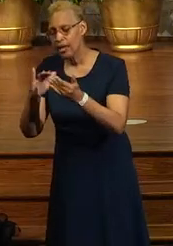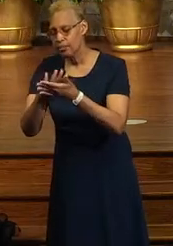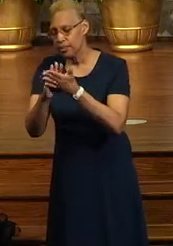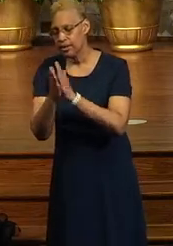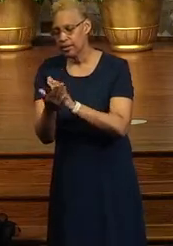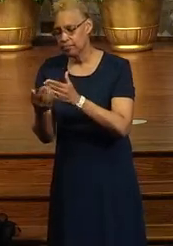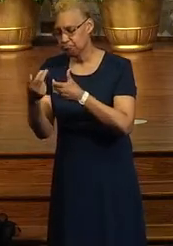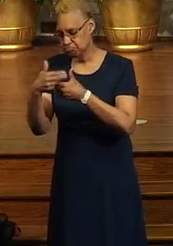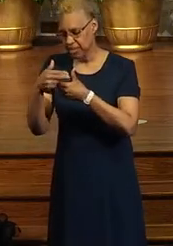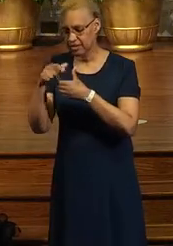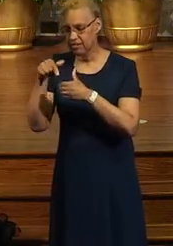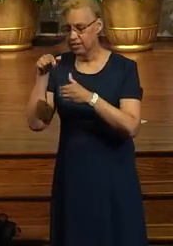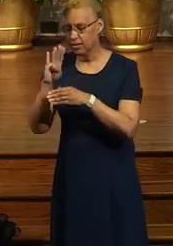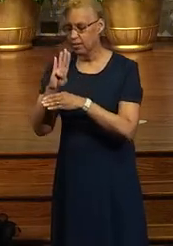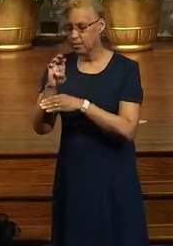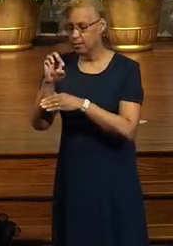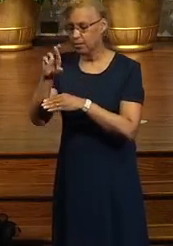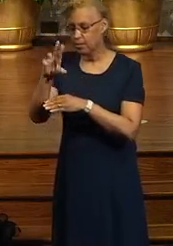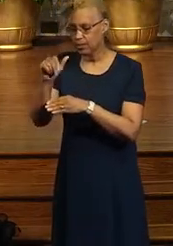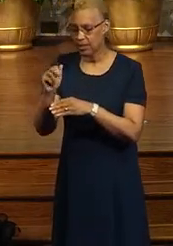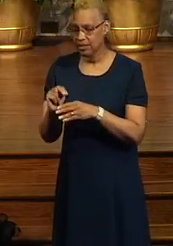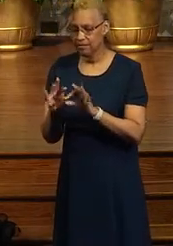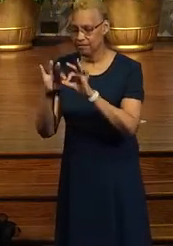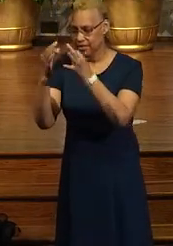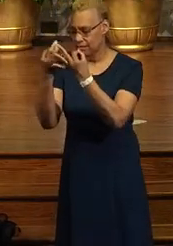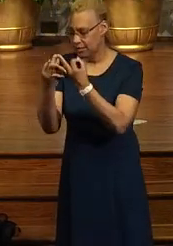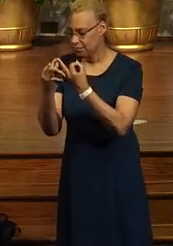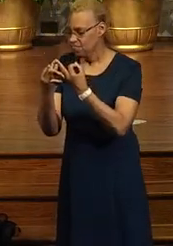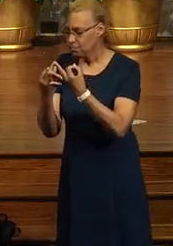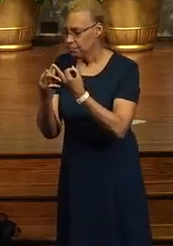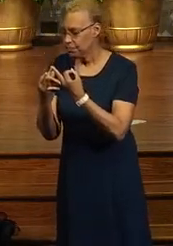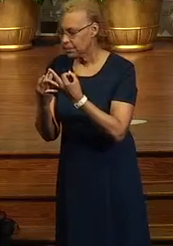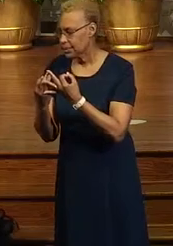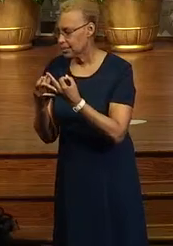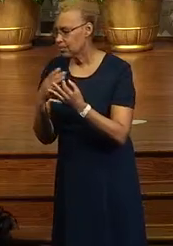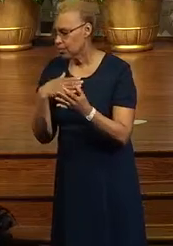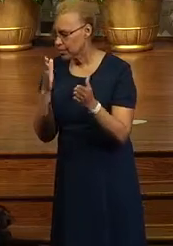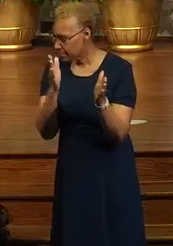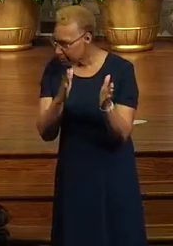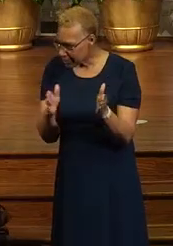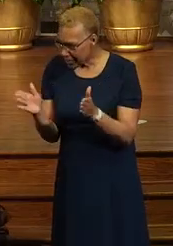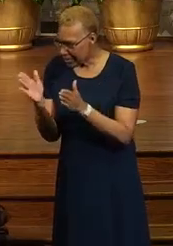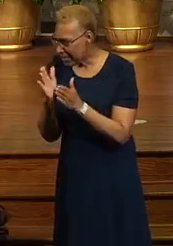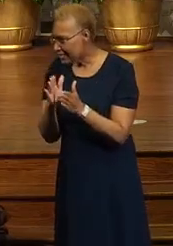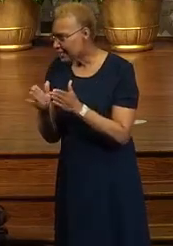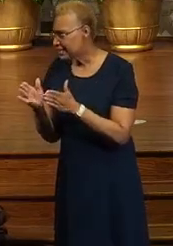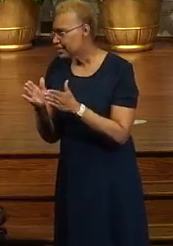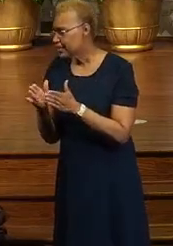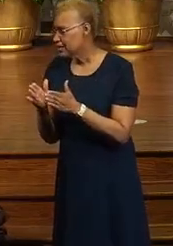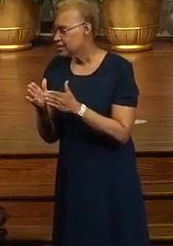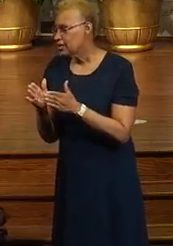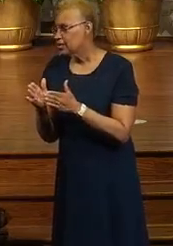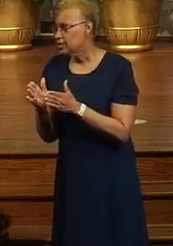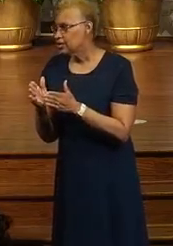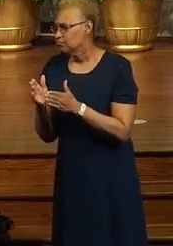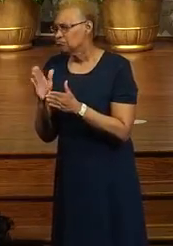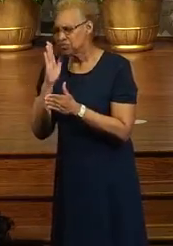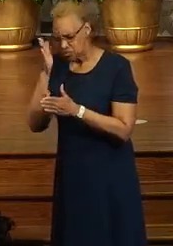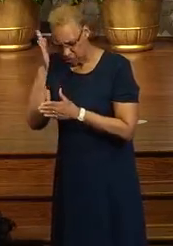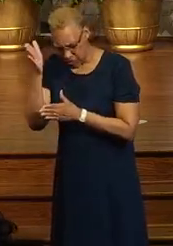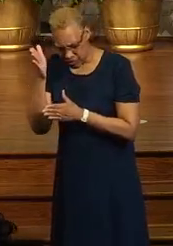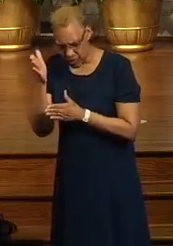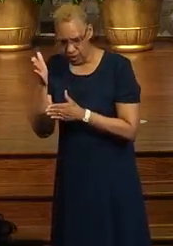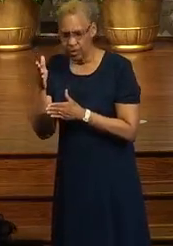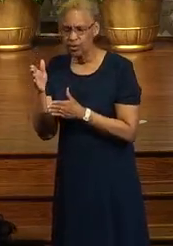And here's what we're planning. Sometime between now and the end of the year, Pastor Saunders, we're going to invite those Berean family members from across